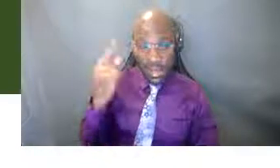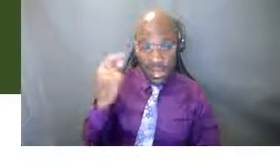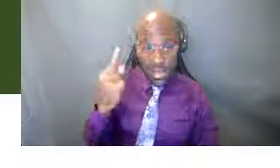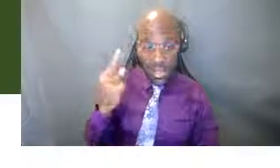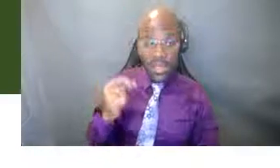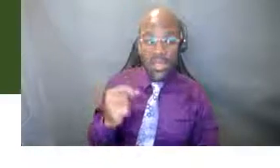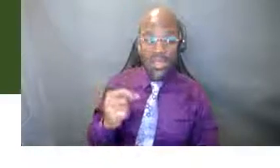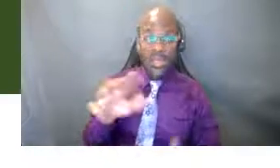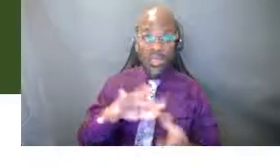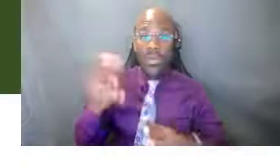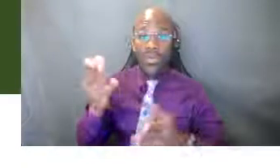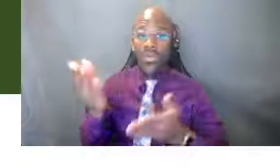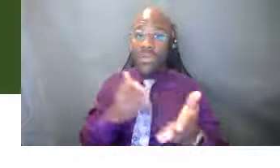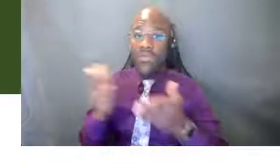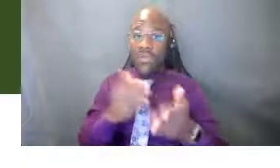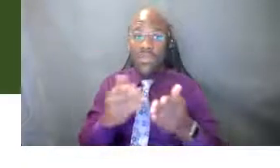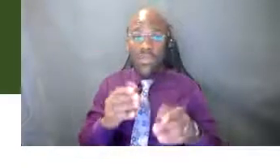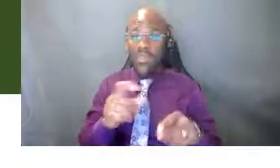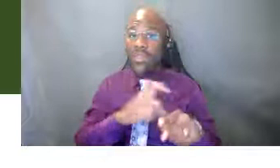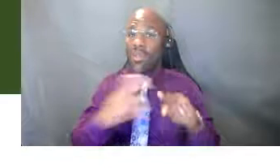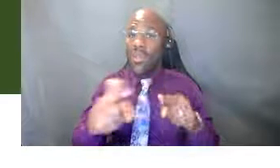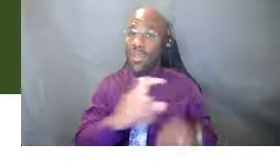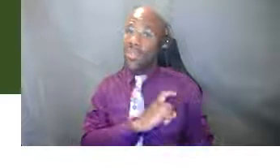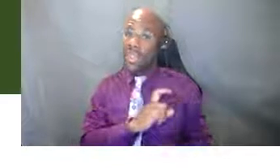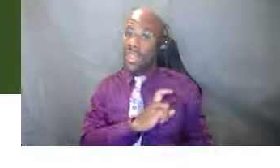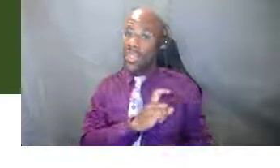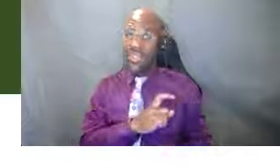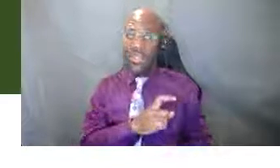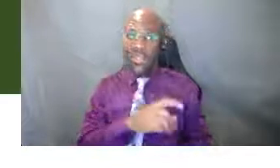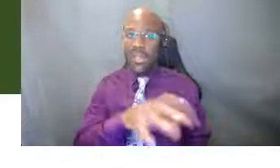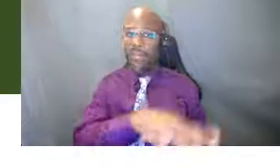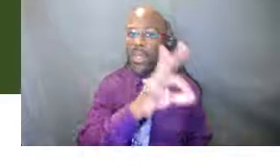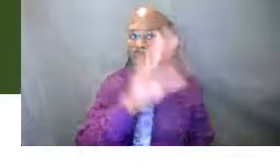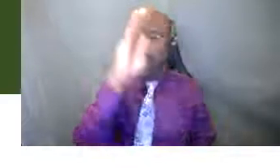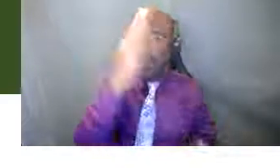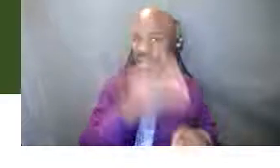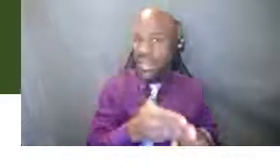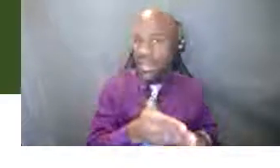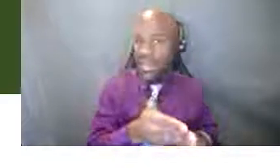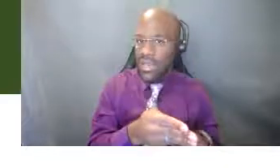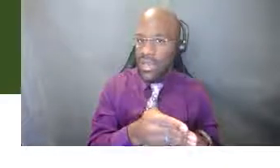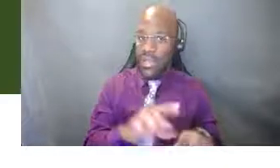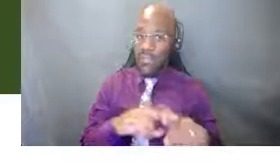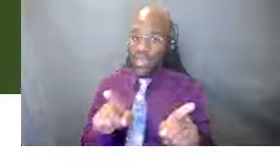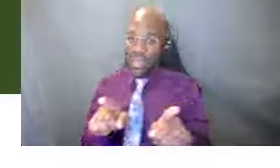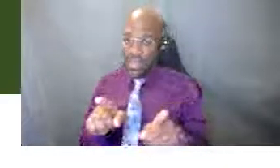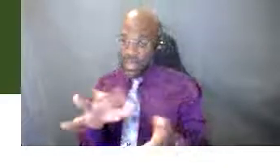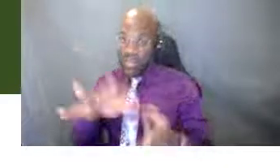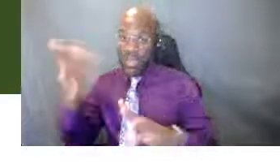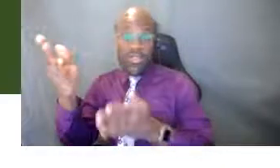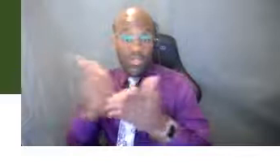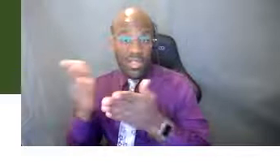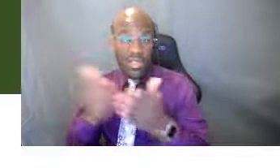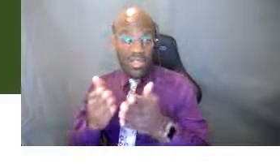services simply called the police to transport her son, but they didn't send anyone from crisis services to